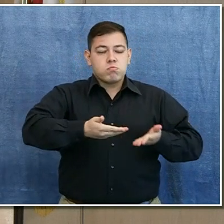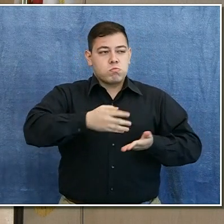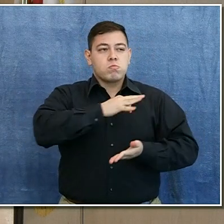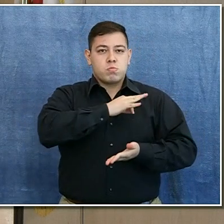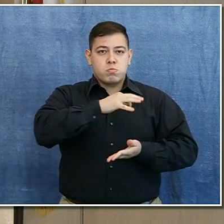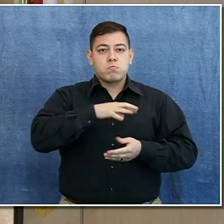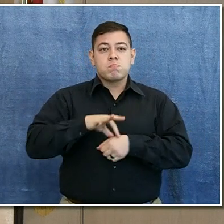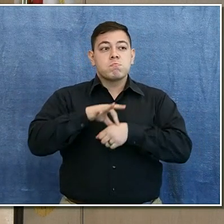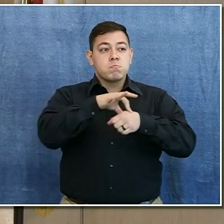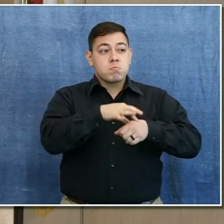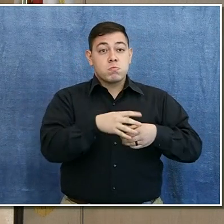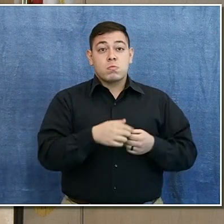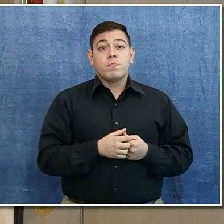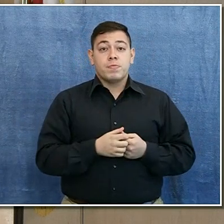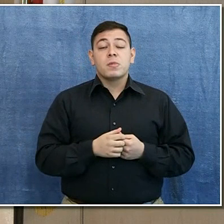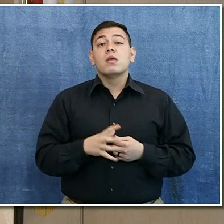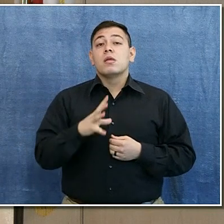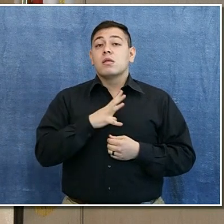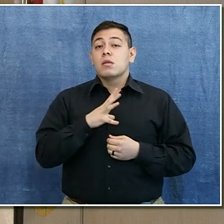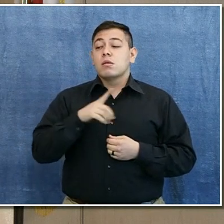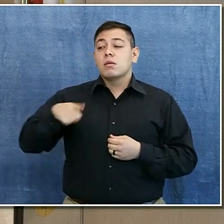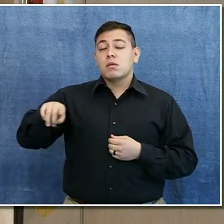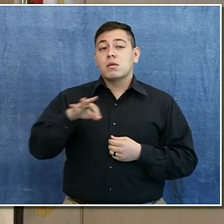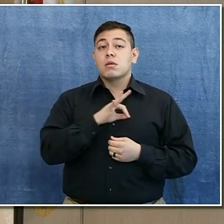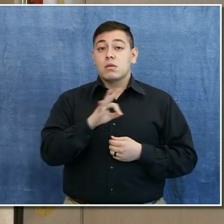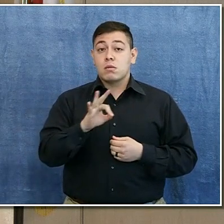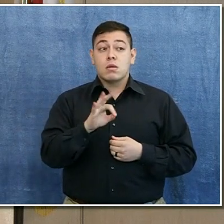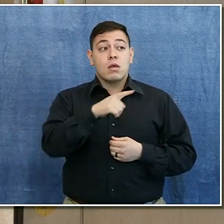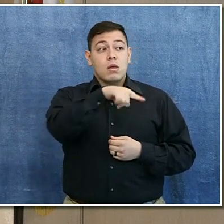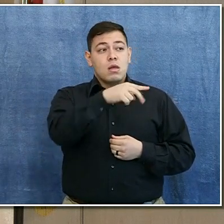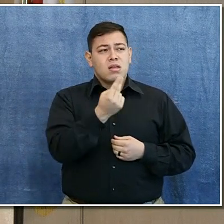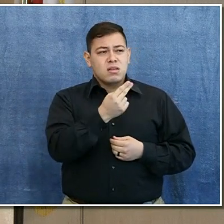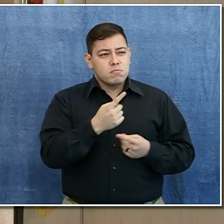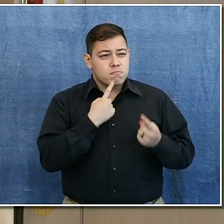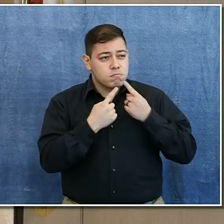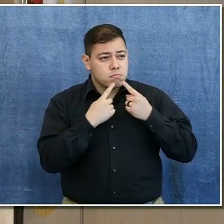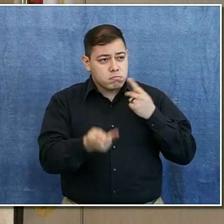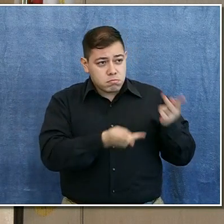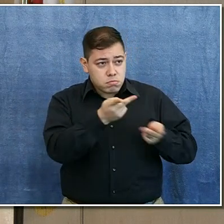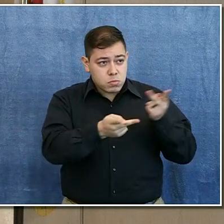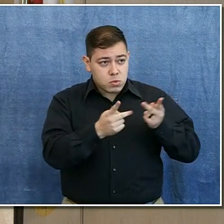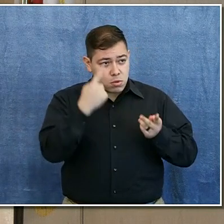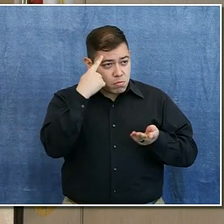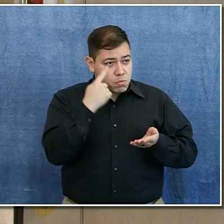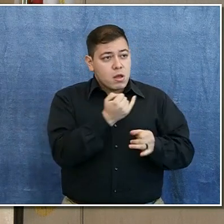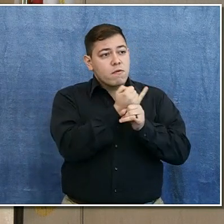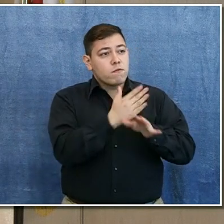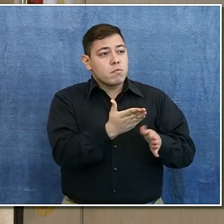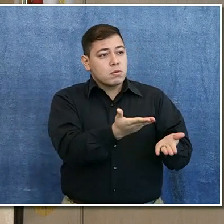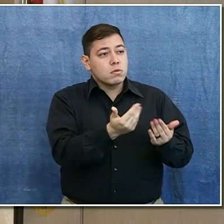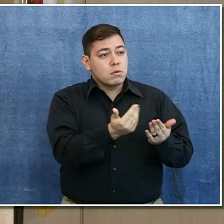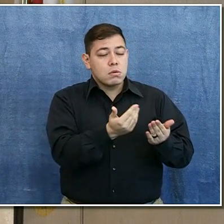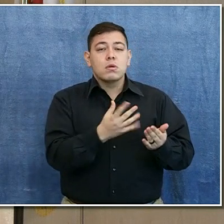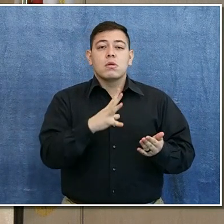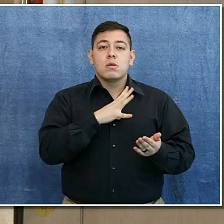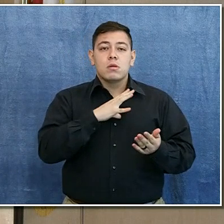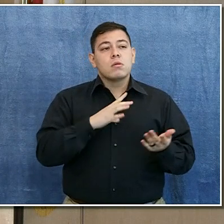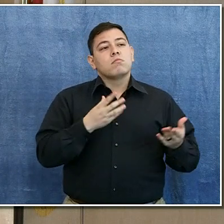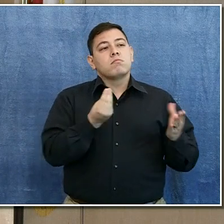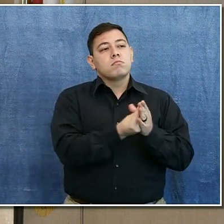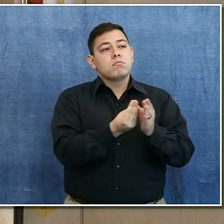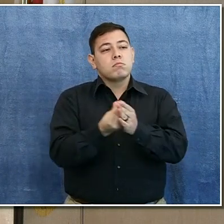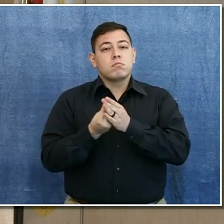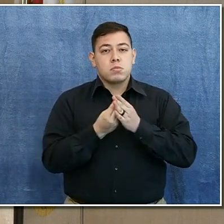distribución, extensa experiencia en encuestas comunitarias, reuniones mensuales con la comunidad para